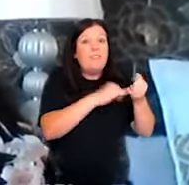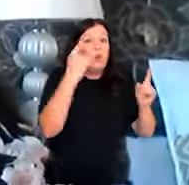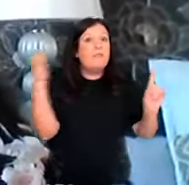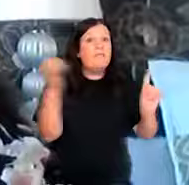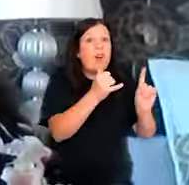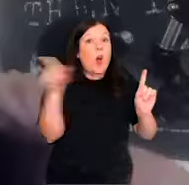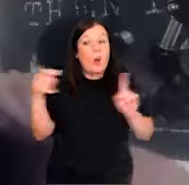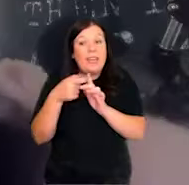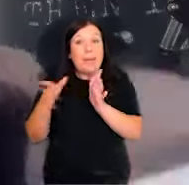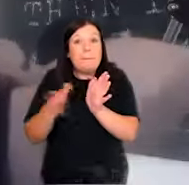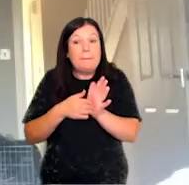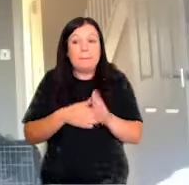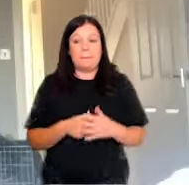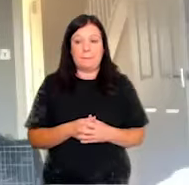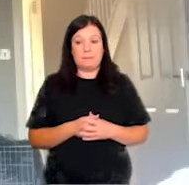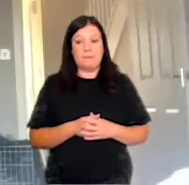line.